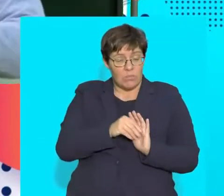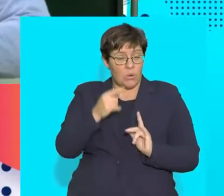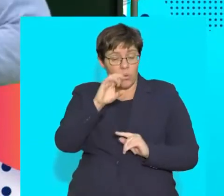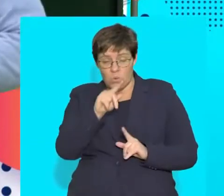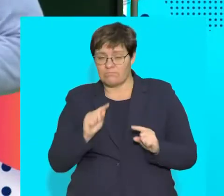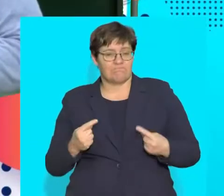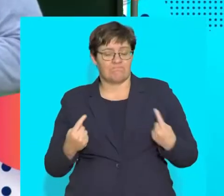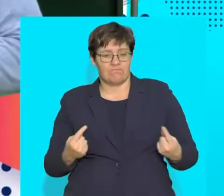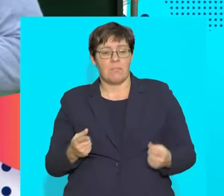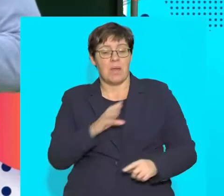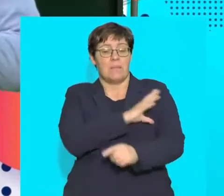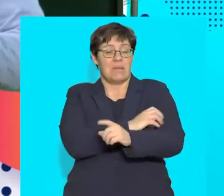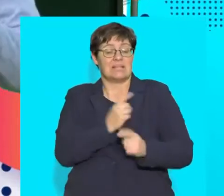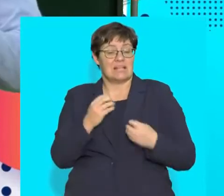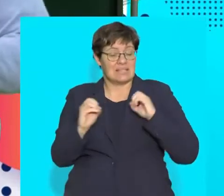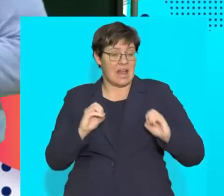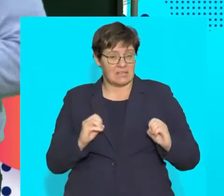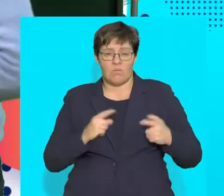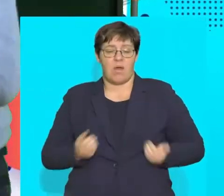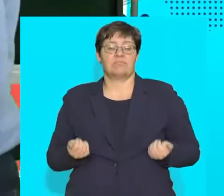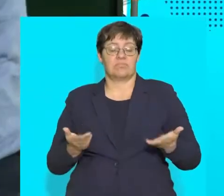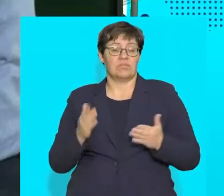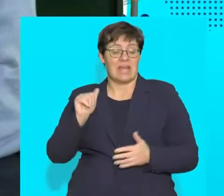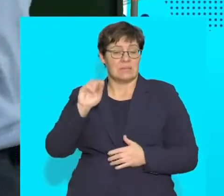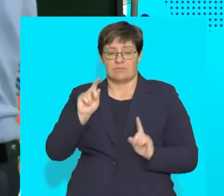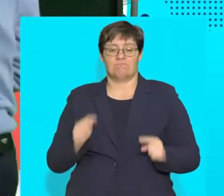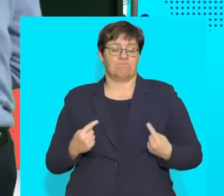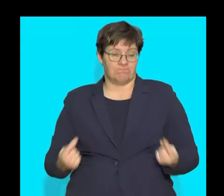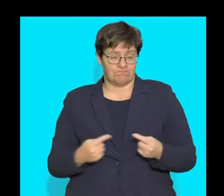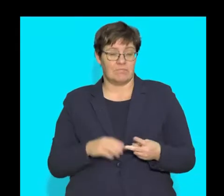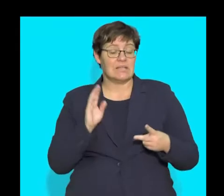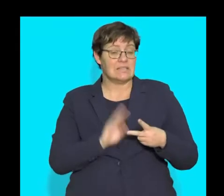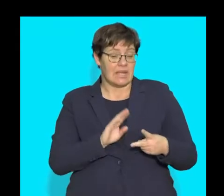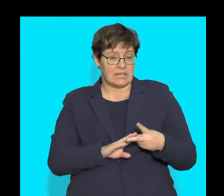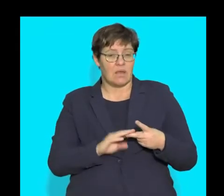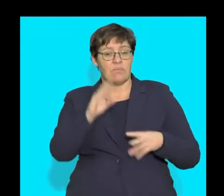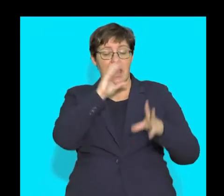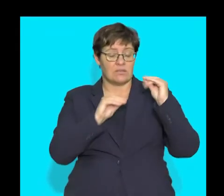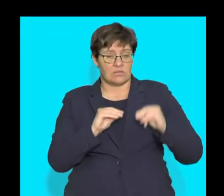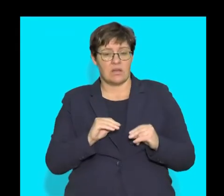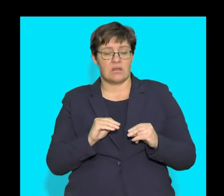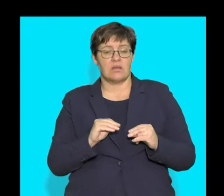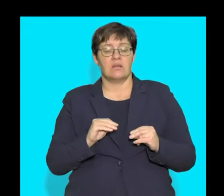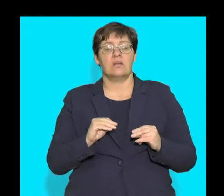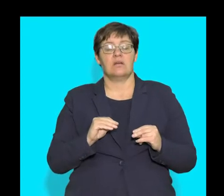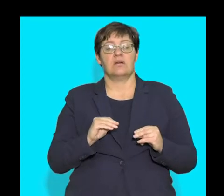use it by the muscle cells to produce ATP. A second symptom is that they experience